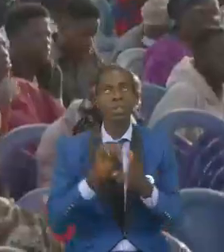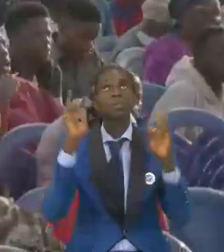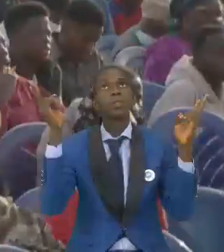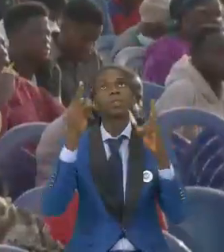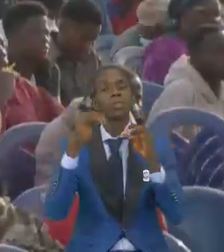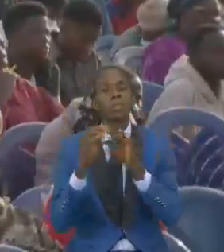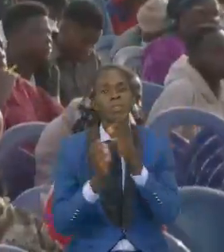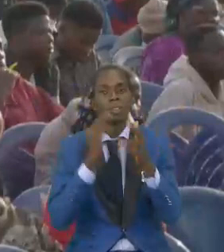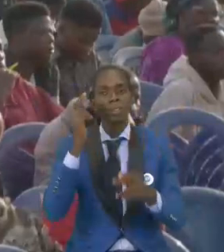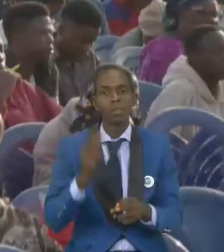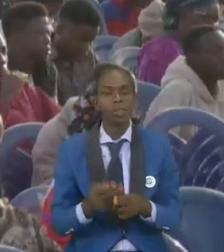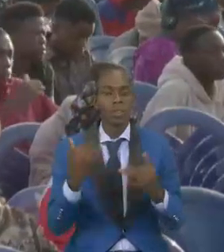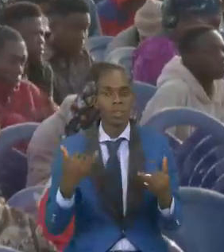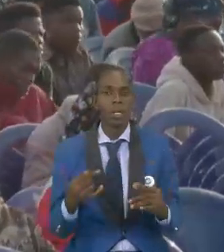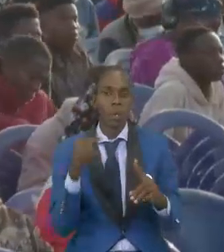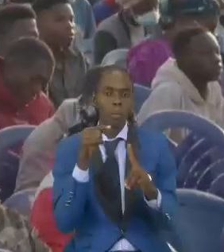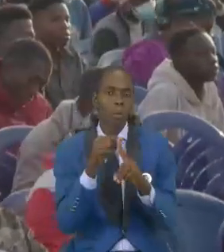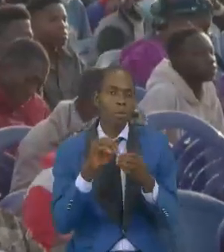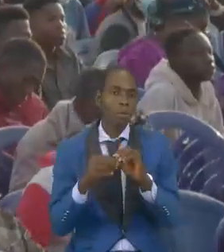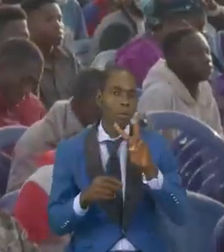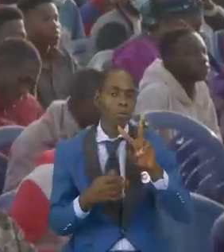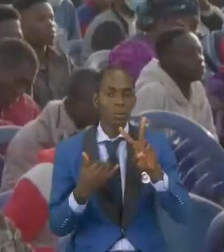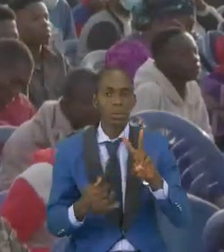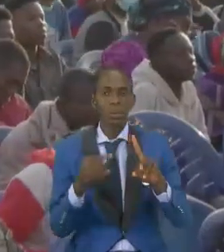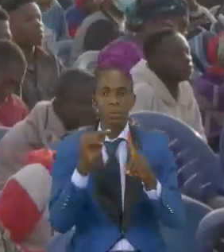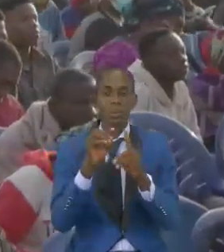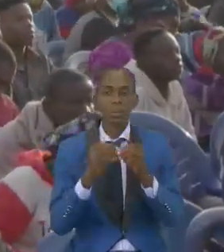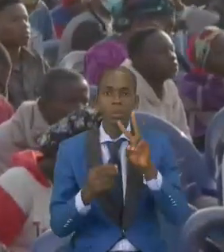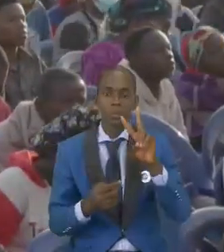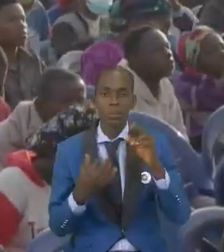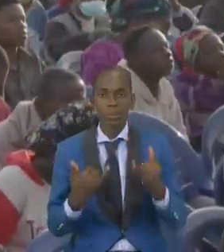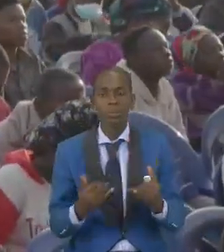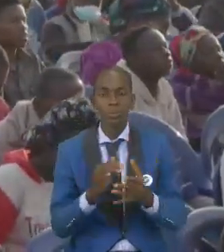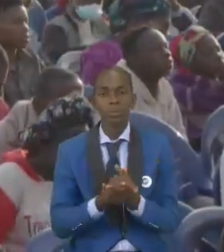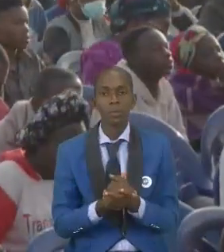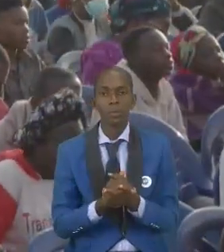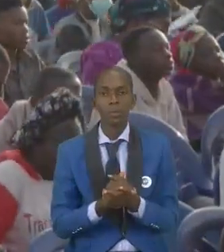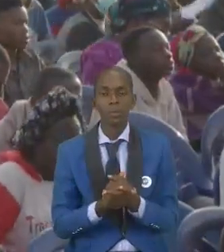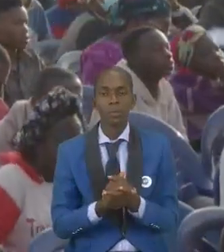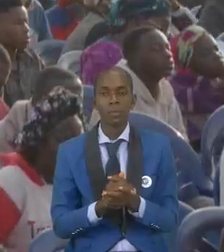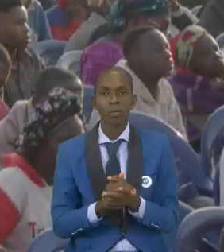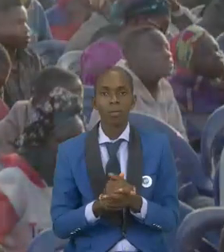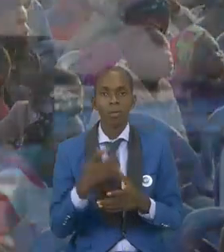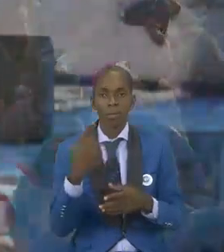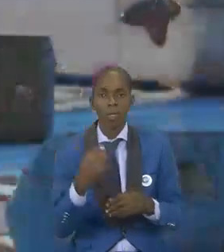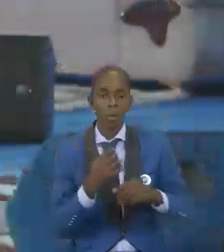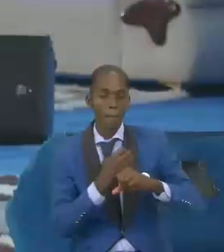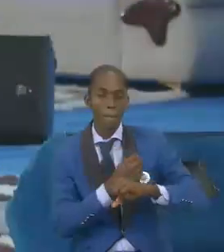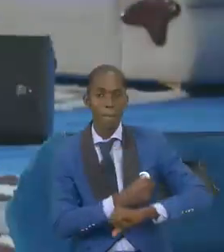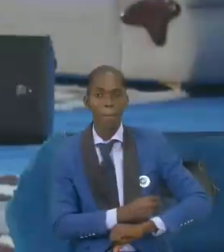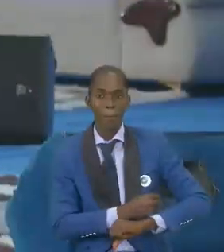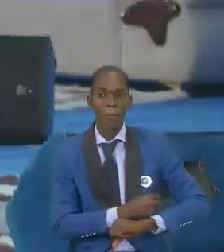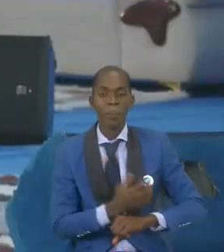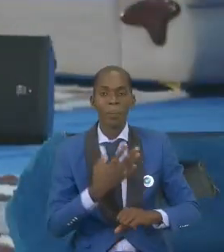name. Let's look at number 2 here. Number 2, we're looking at the protection and